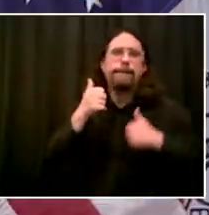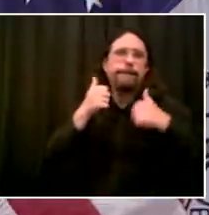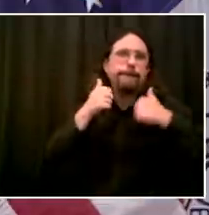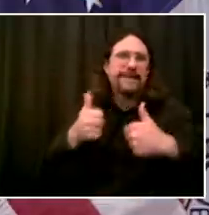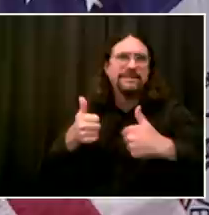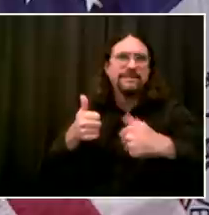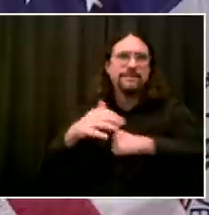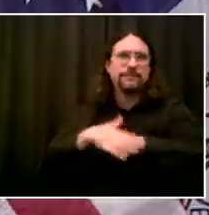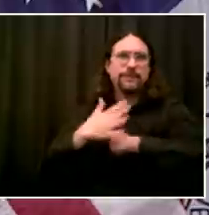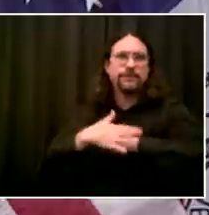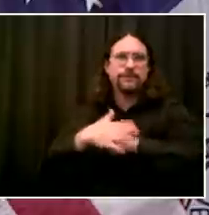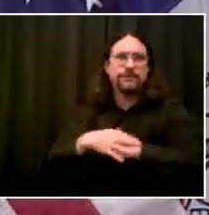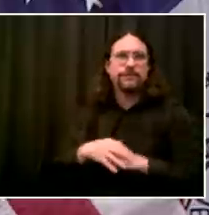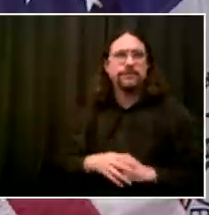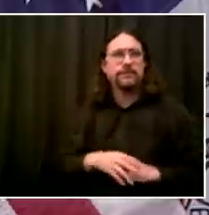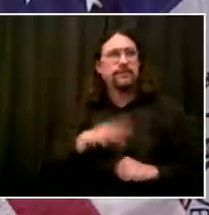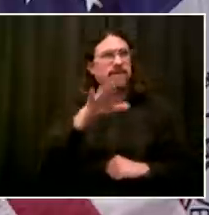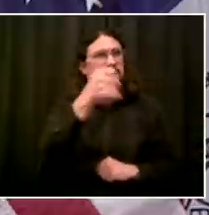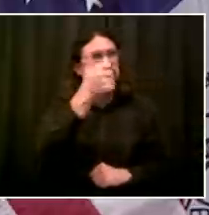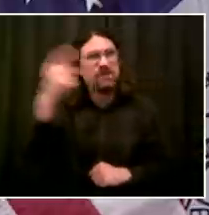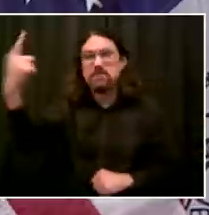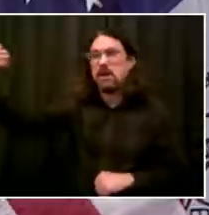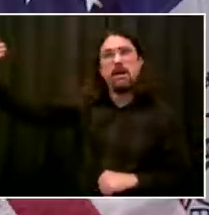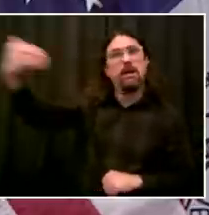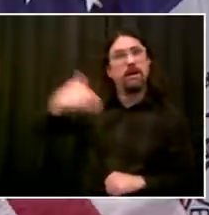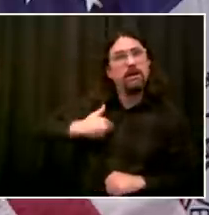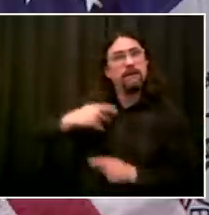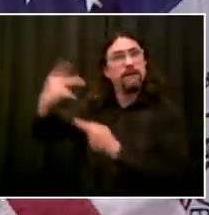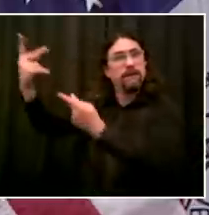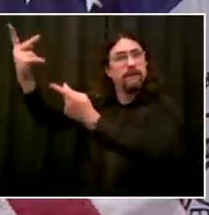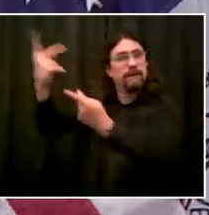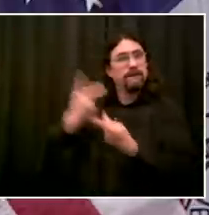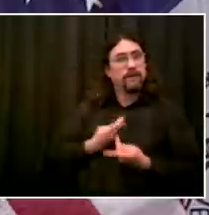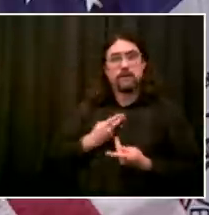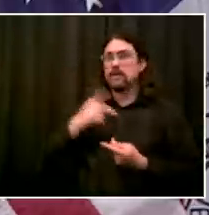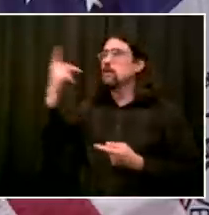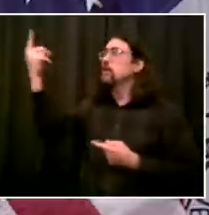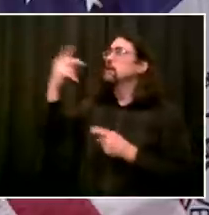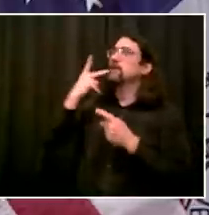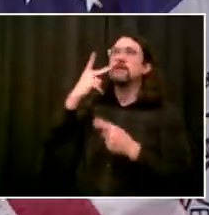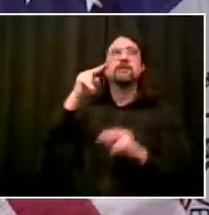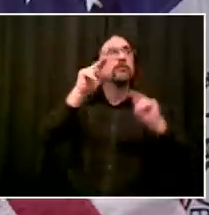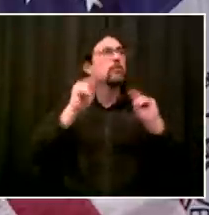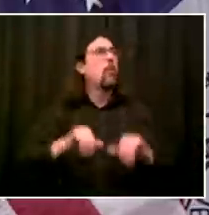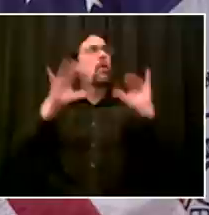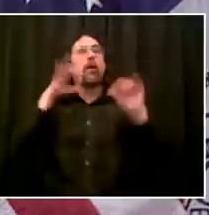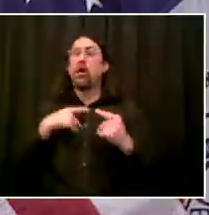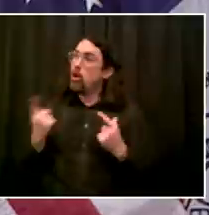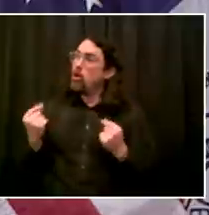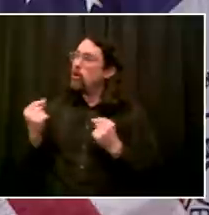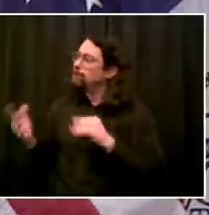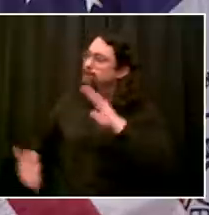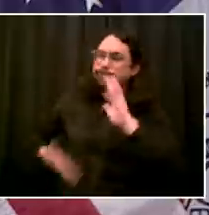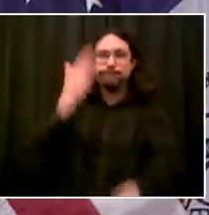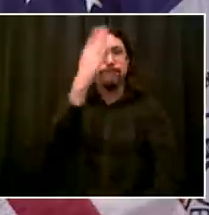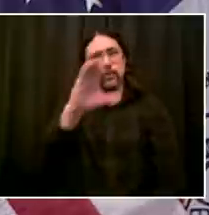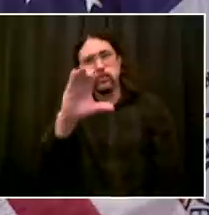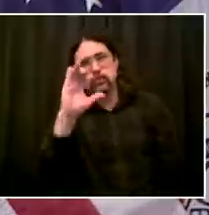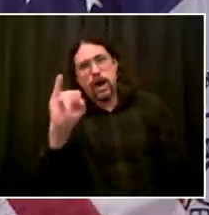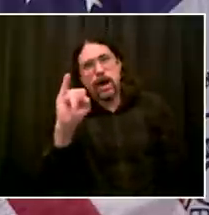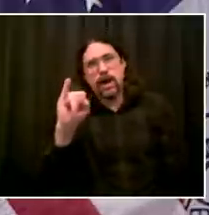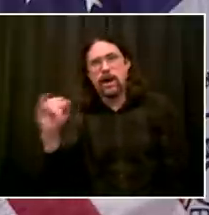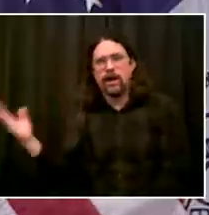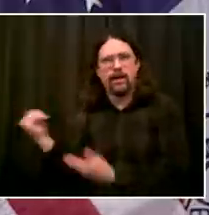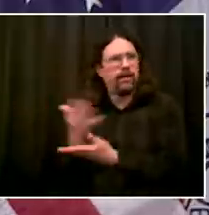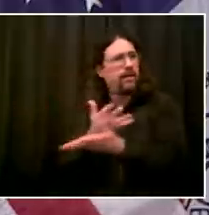York City. And it's an ocean beach. I mean, it's a beautiful beach, let alone the amusements, everything else. So far and away,